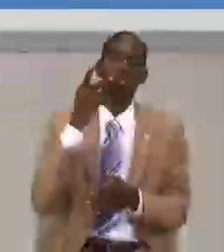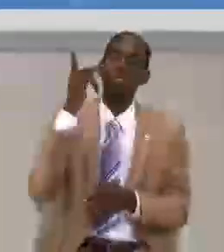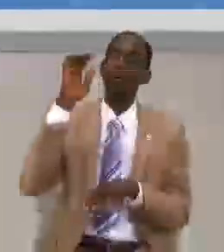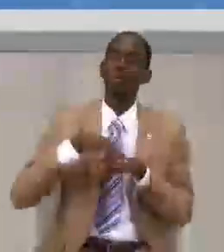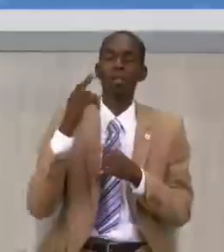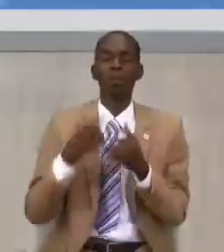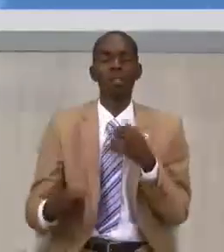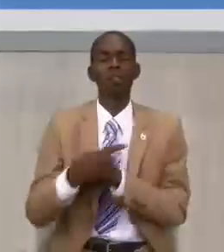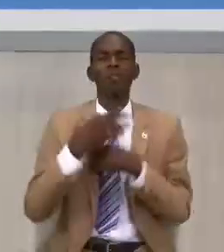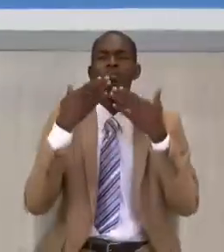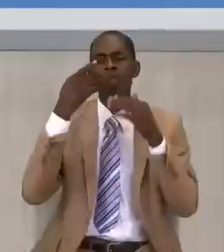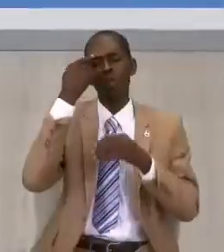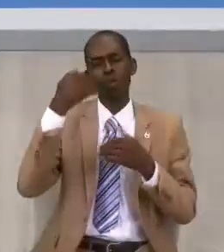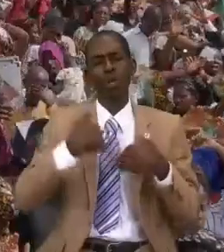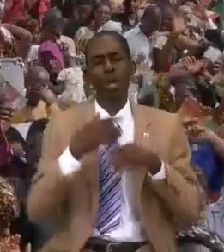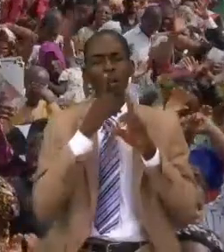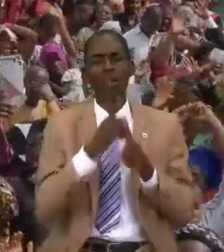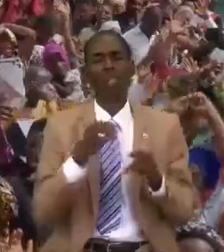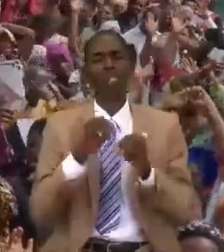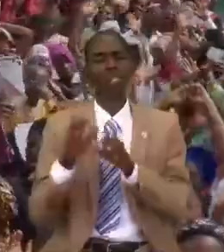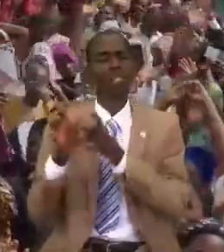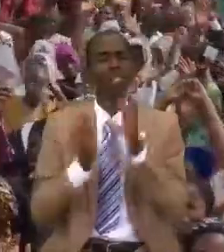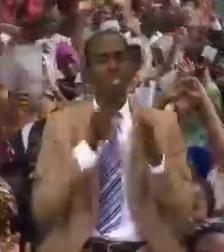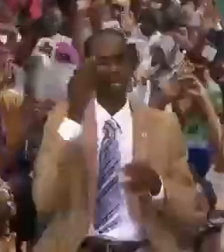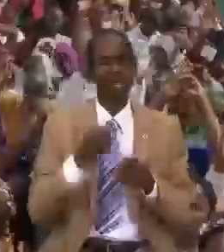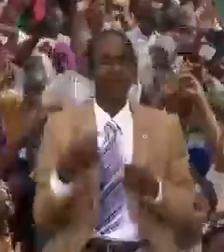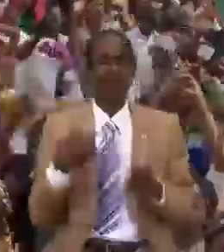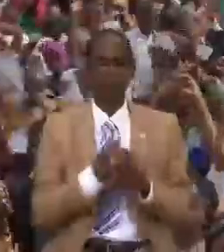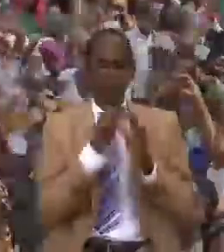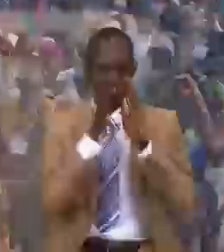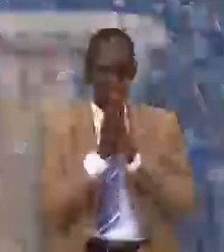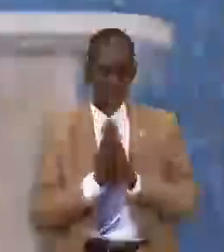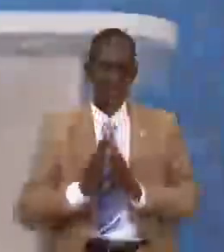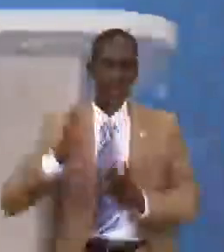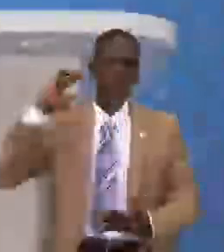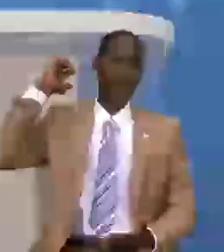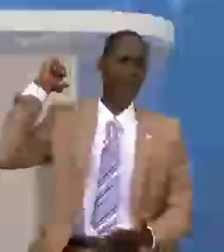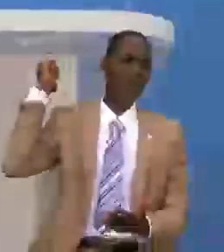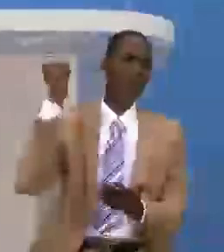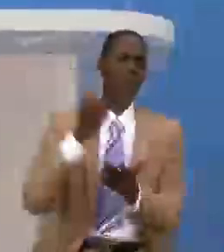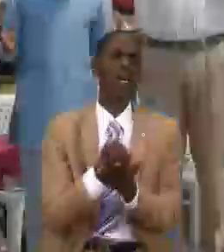Jesus' name we pray. And the people of God